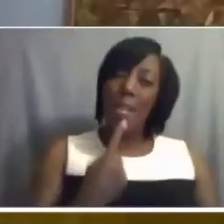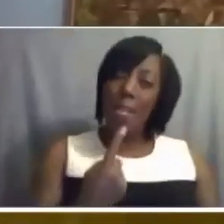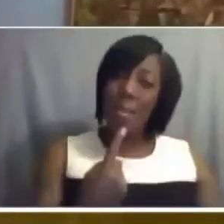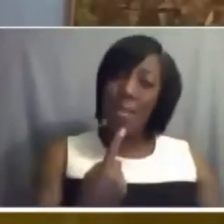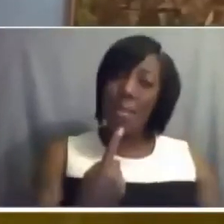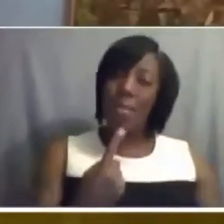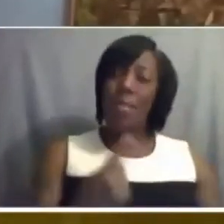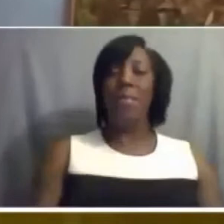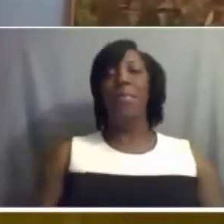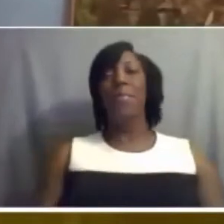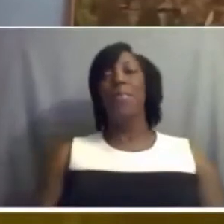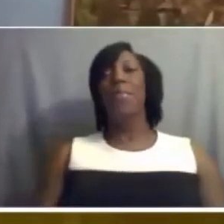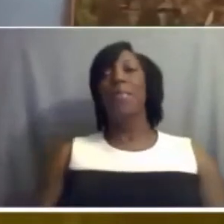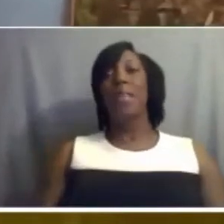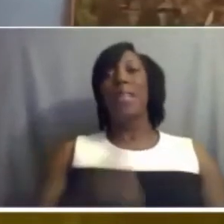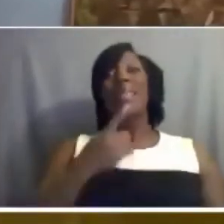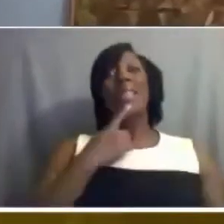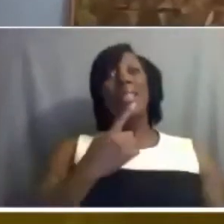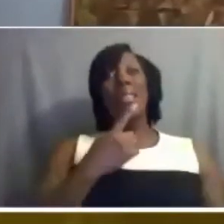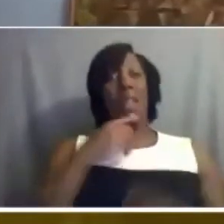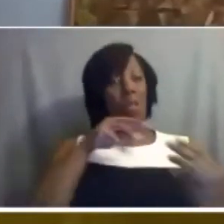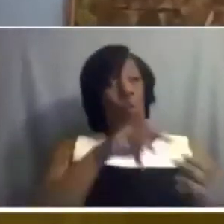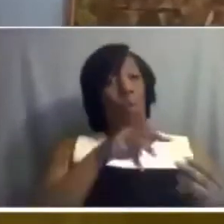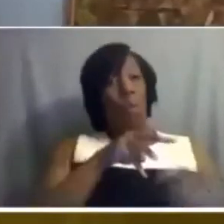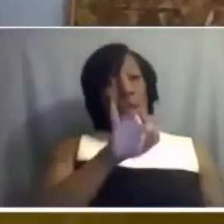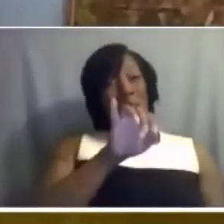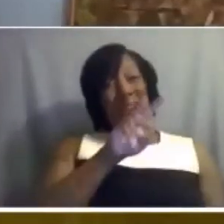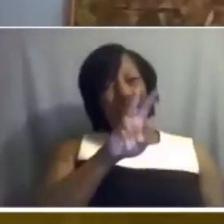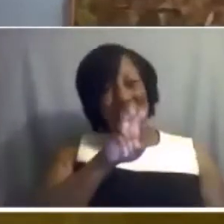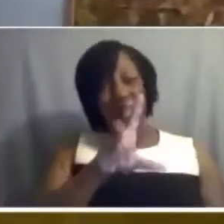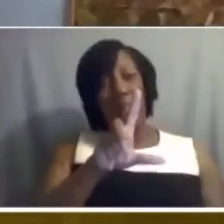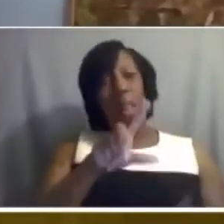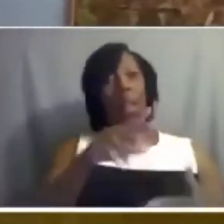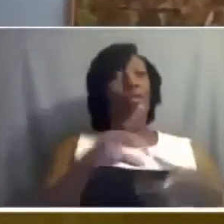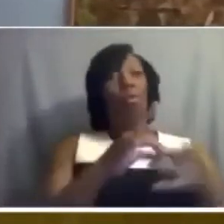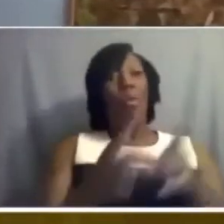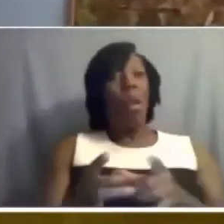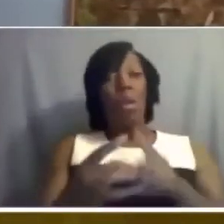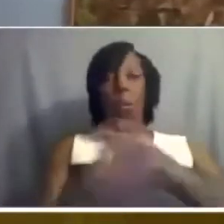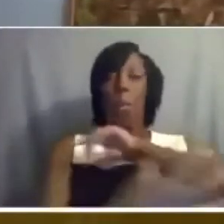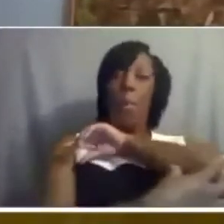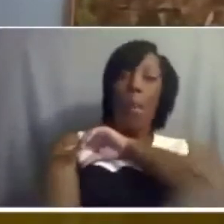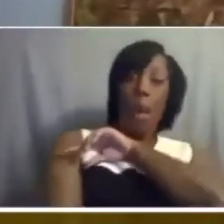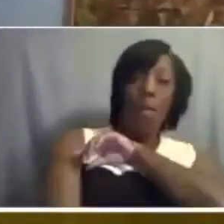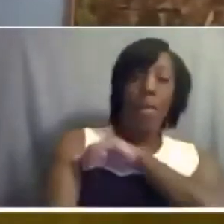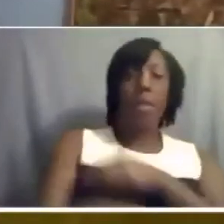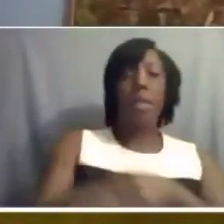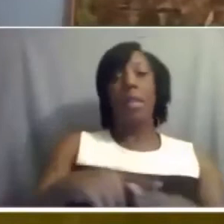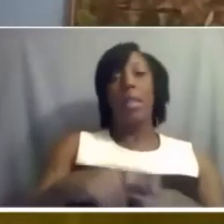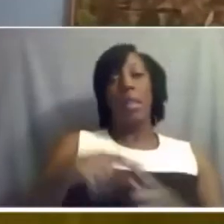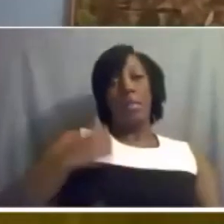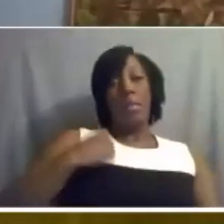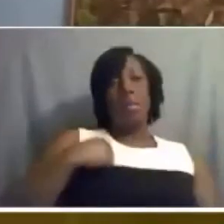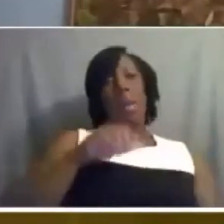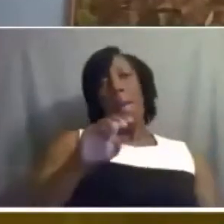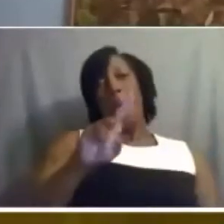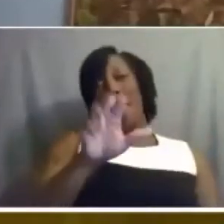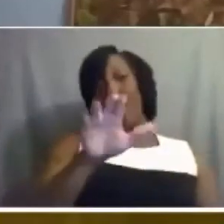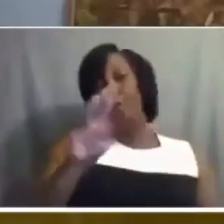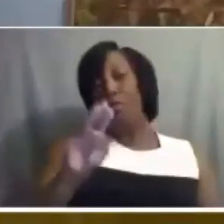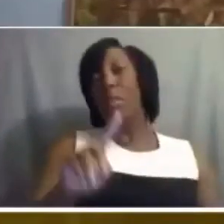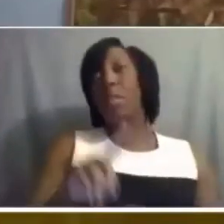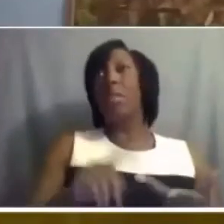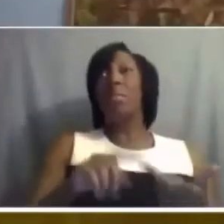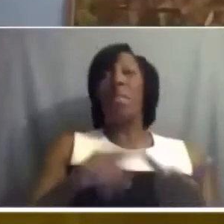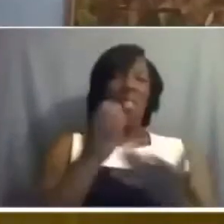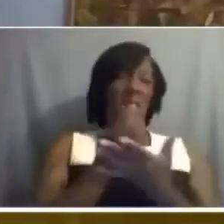the evils of poverty, racism, militarism, and these days we add in the environmental crisis. But